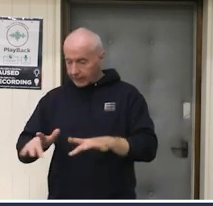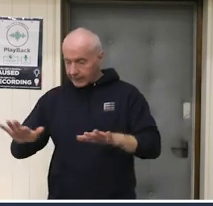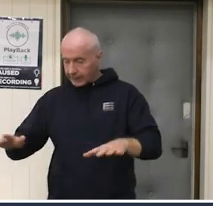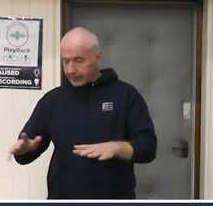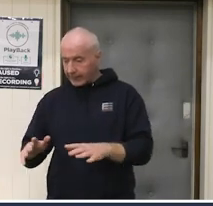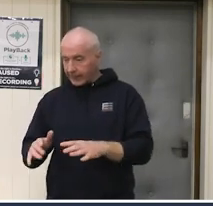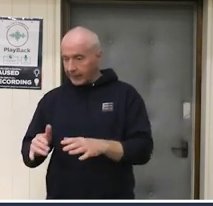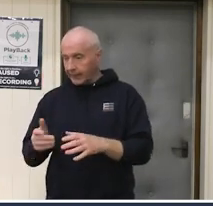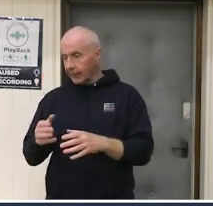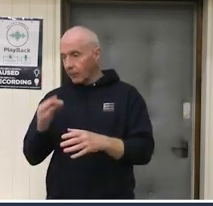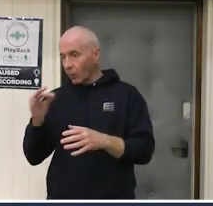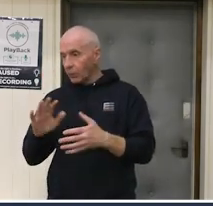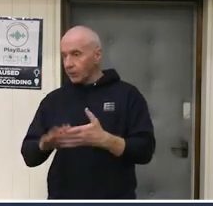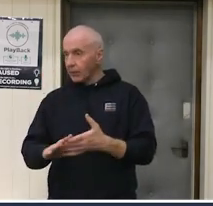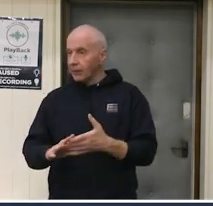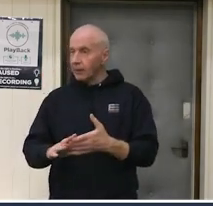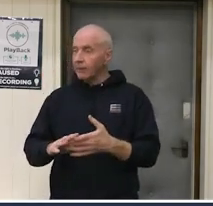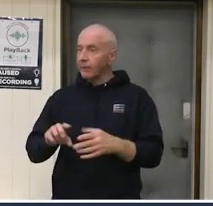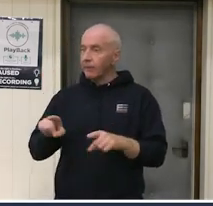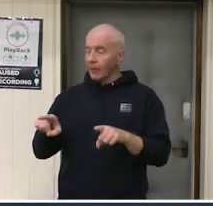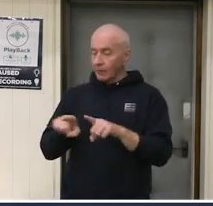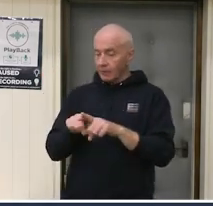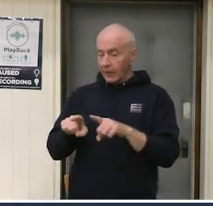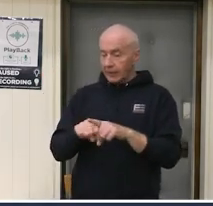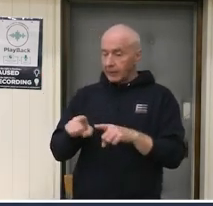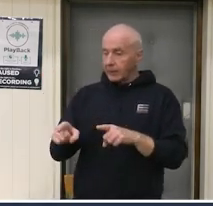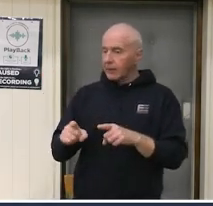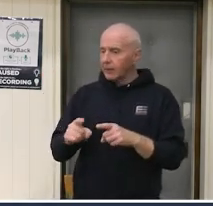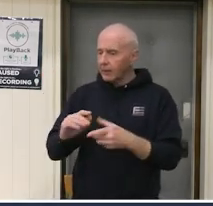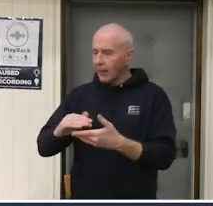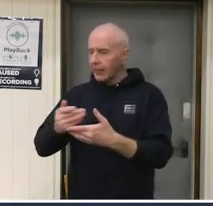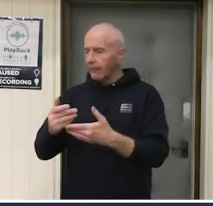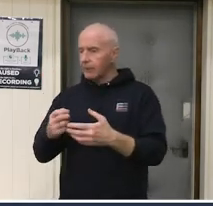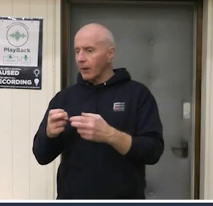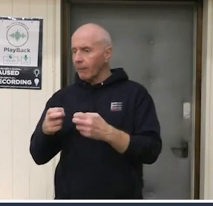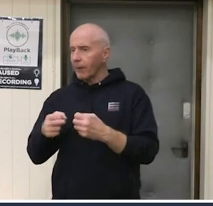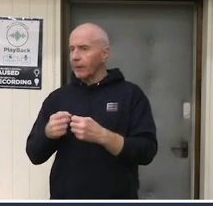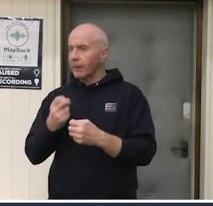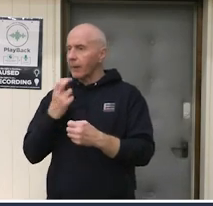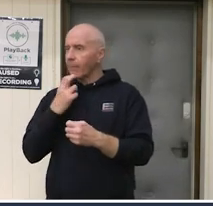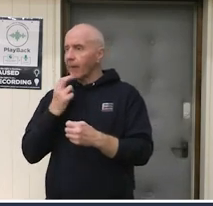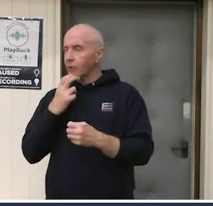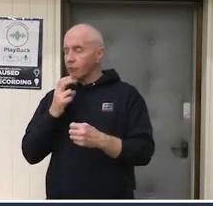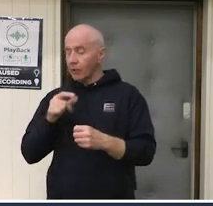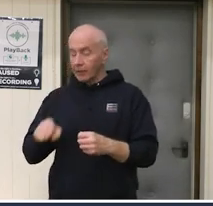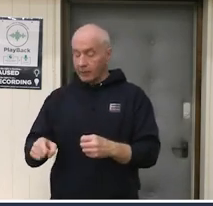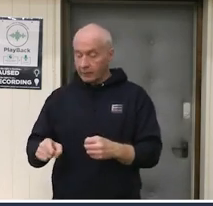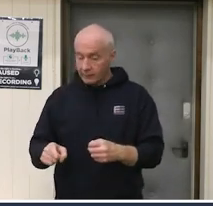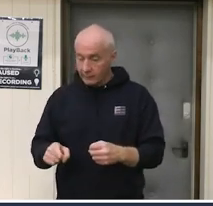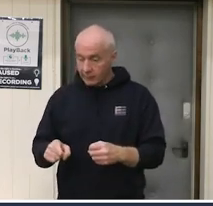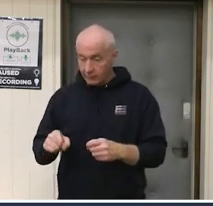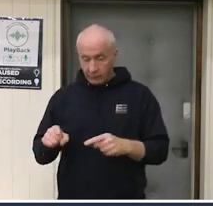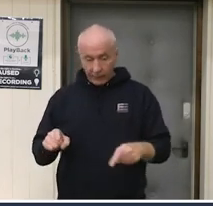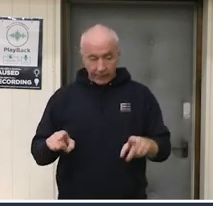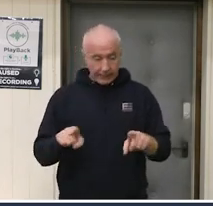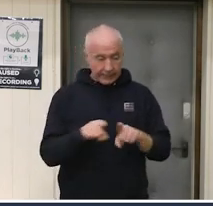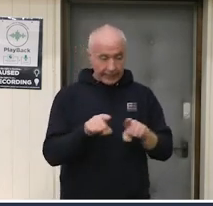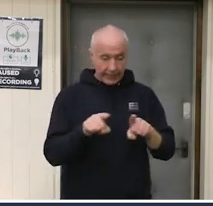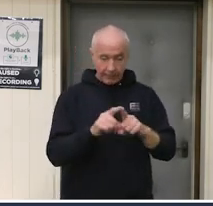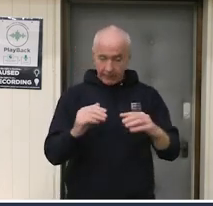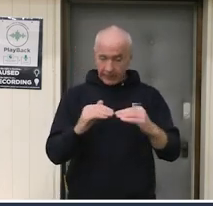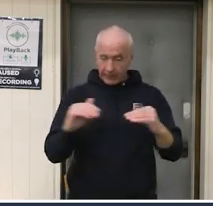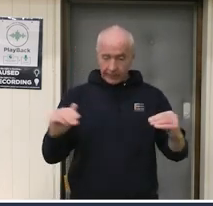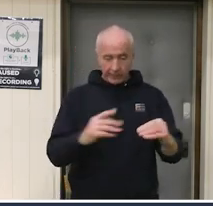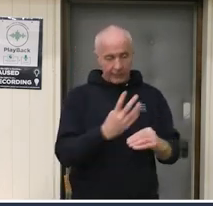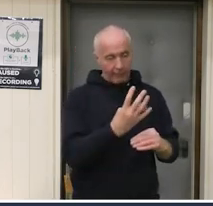in a laptop battery, right? So I talk about lithium because obviously I said I need that to generate tritium. So it's the raw materials, right, that we're